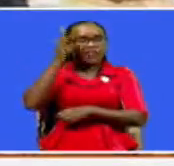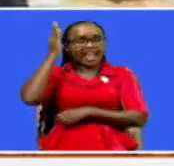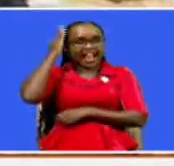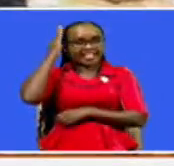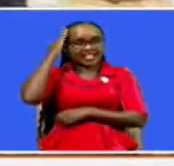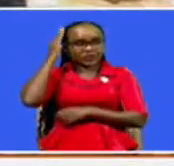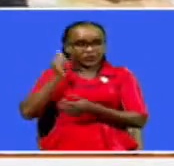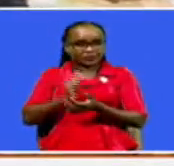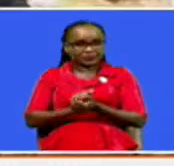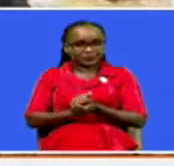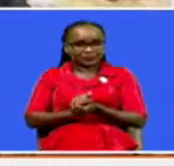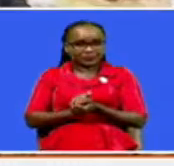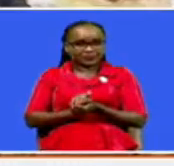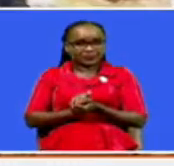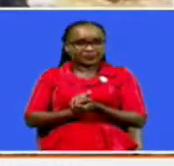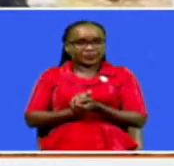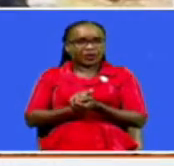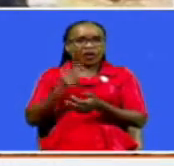in full realization